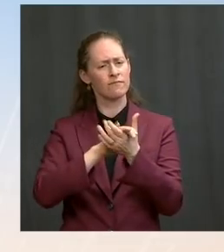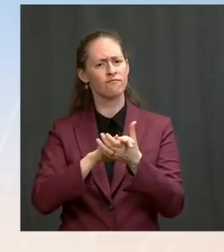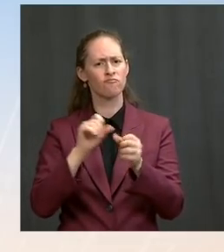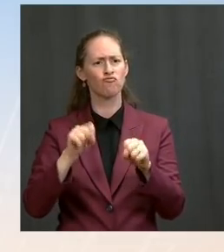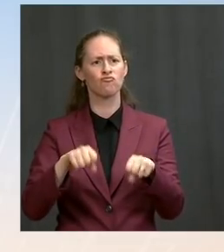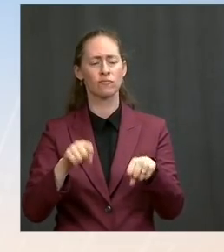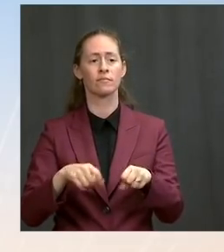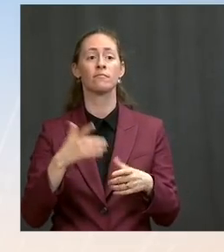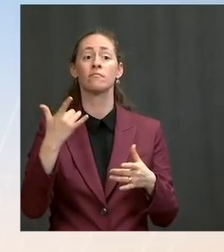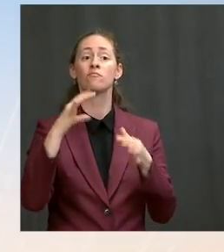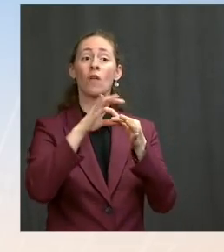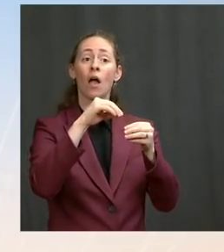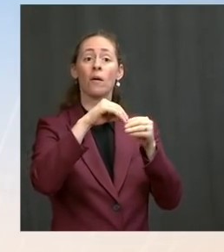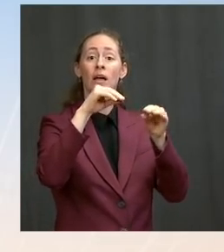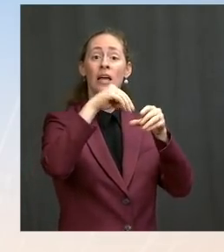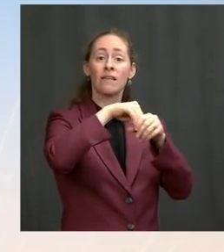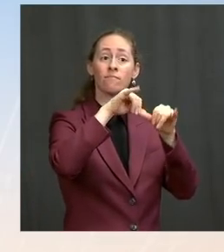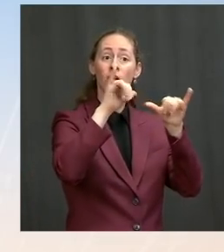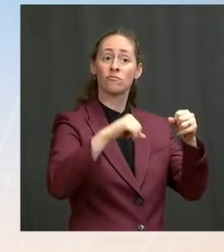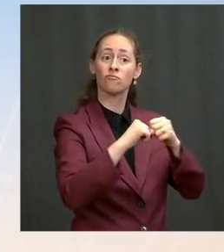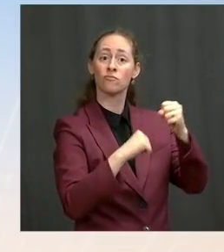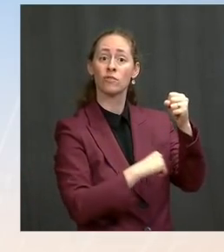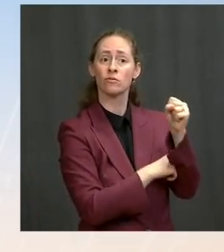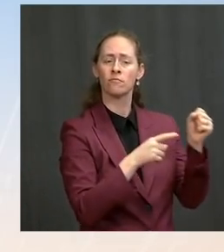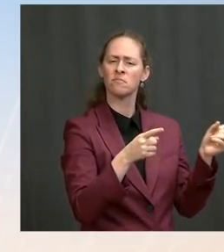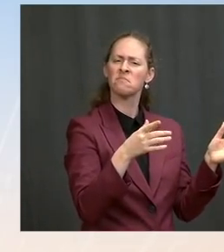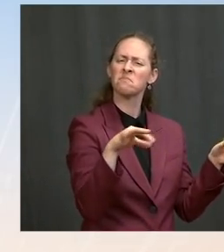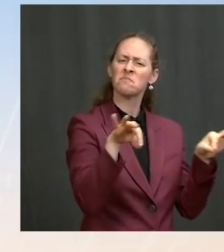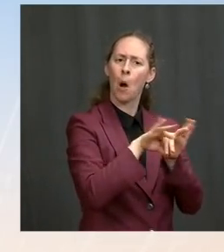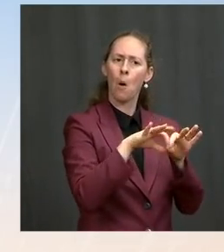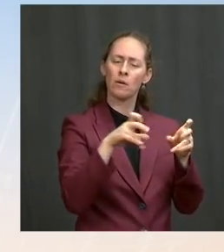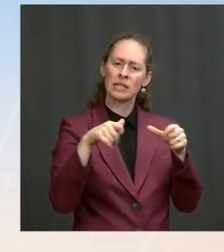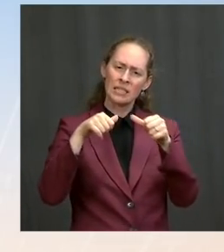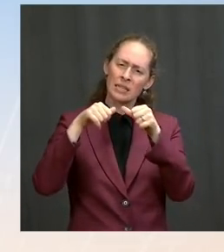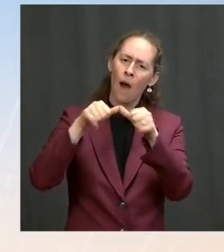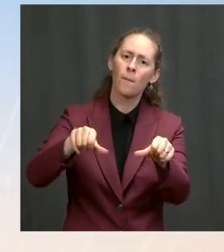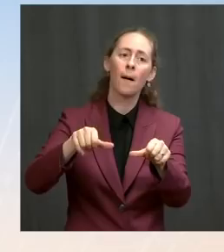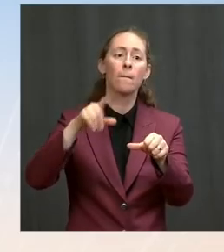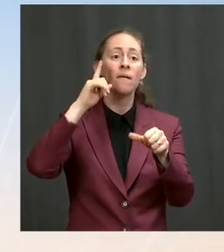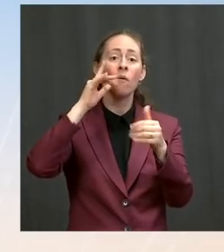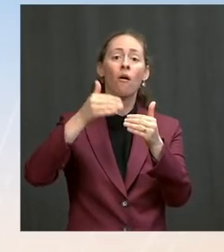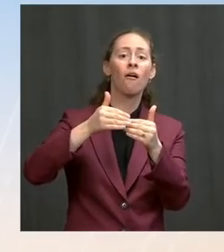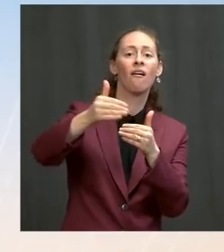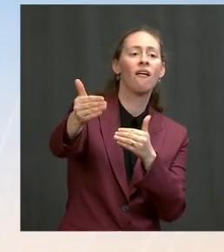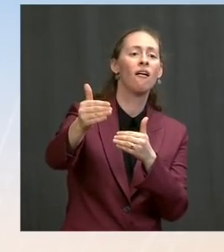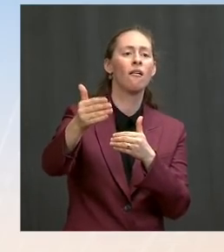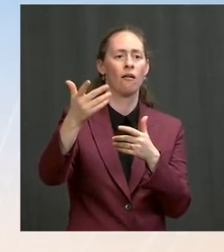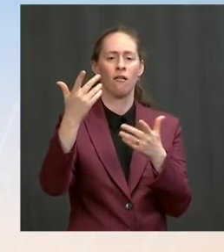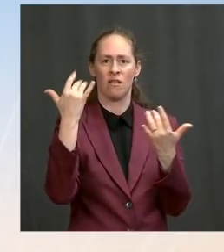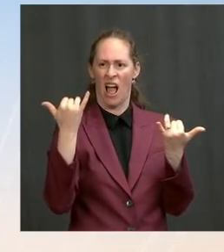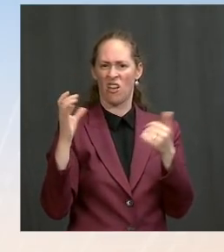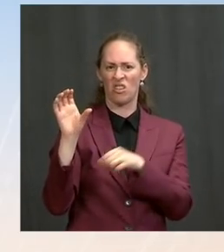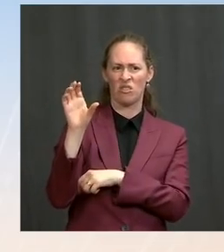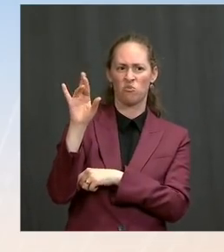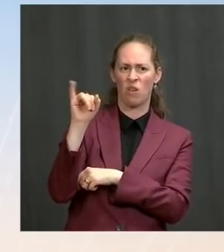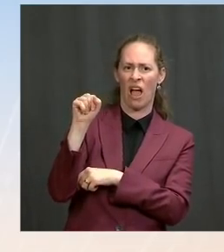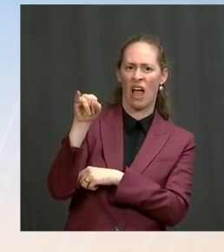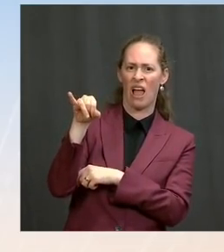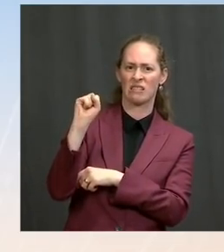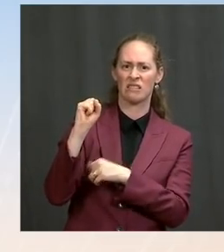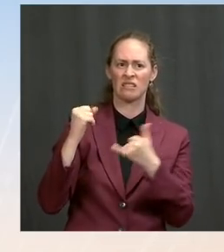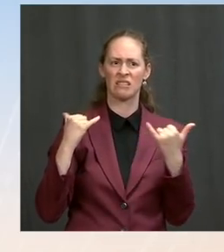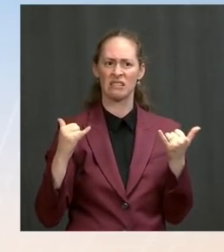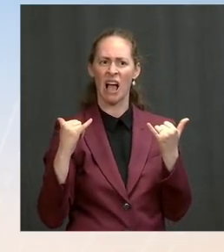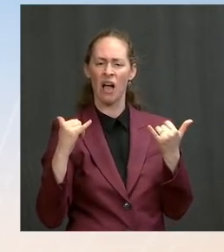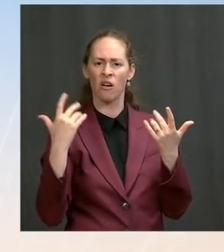infrastructure package is an important down payment on addressing what he sees as a crisis in our climate, a crisis that is a